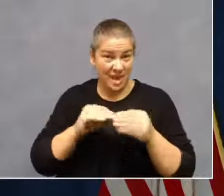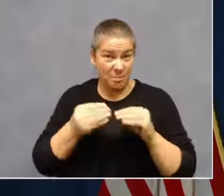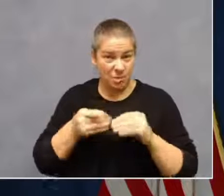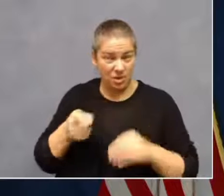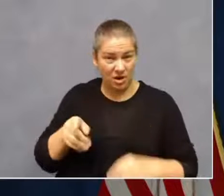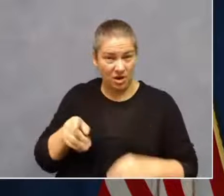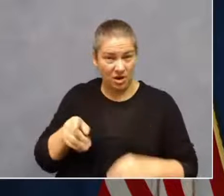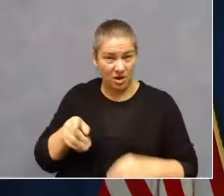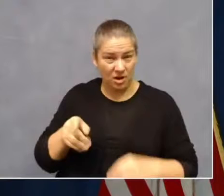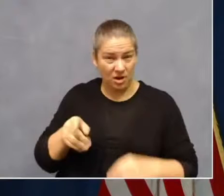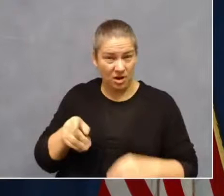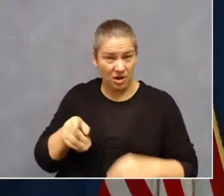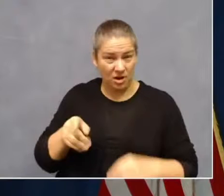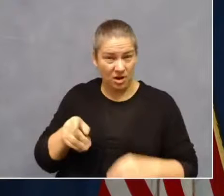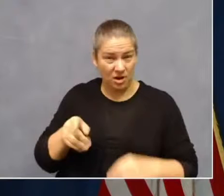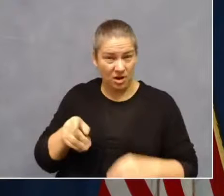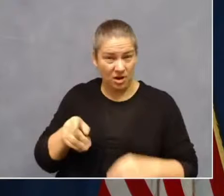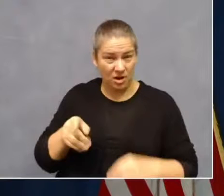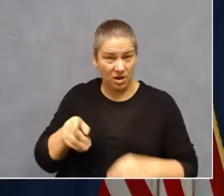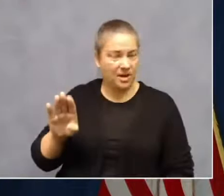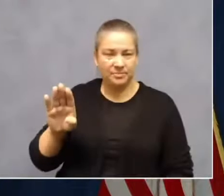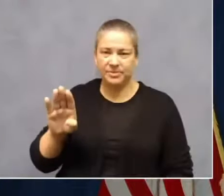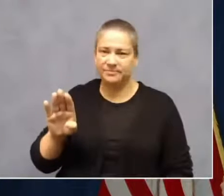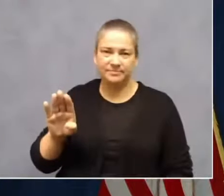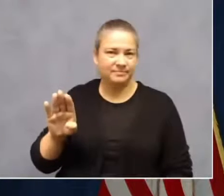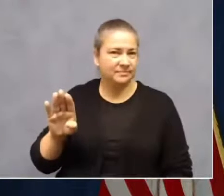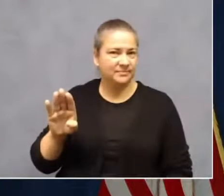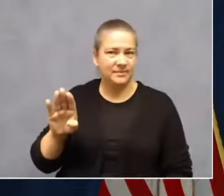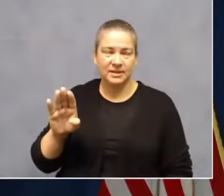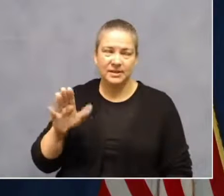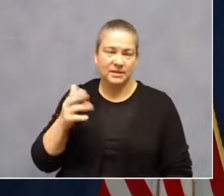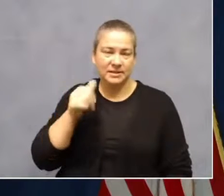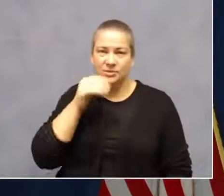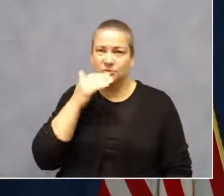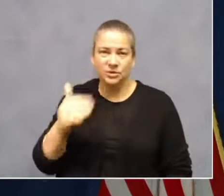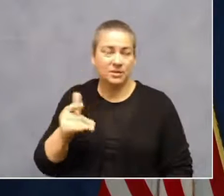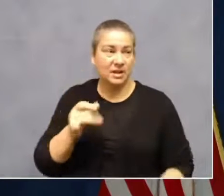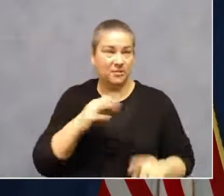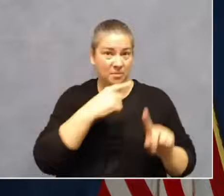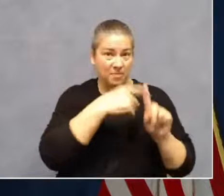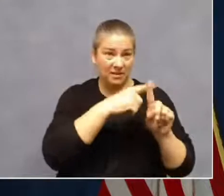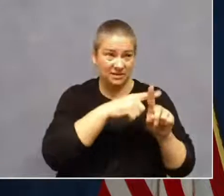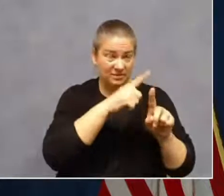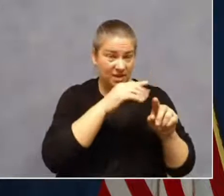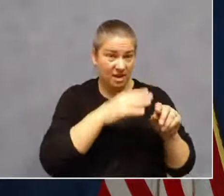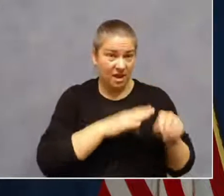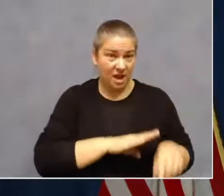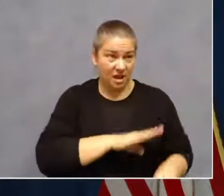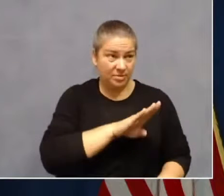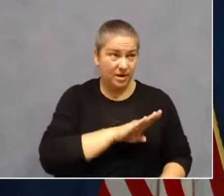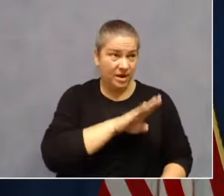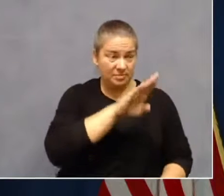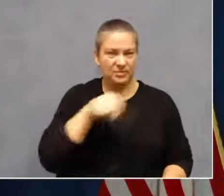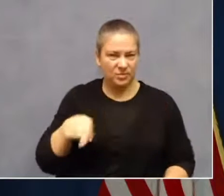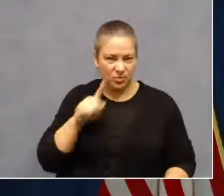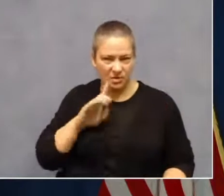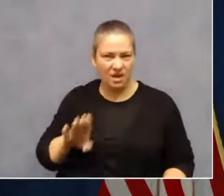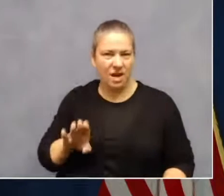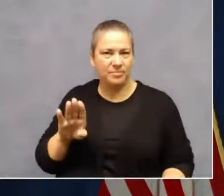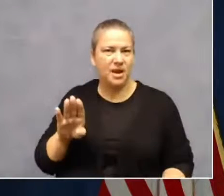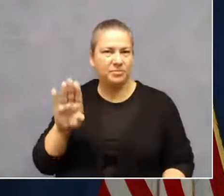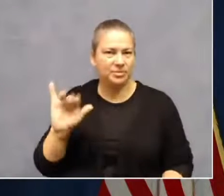cases are increasing at the rate they are, they're going to continue to increase as well. COVID positivity